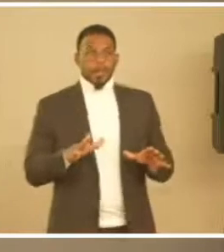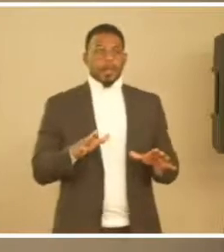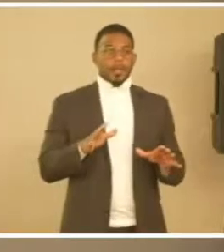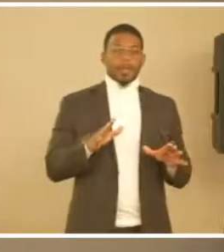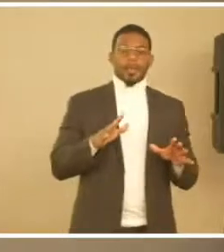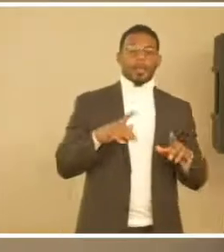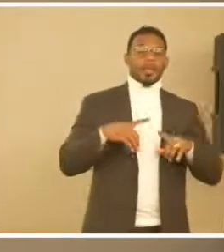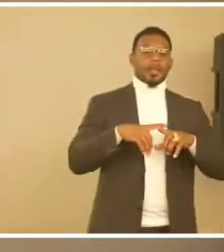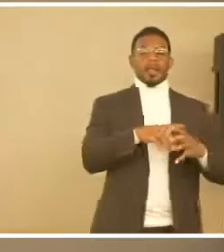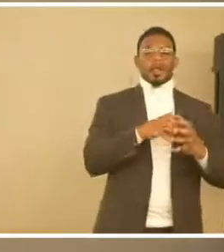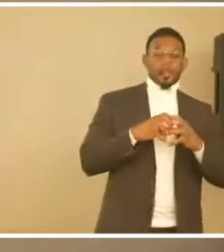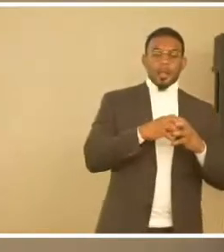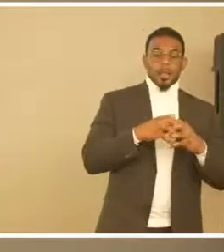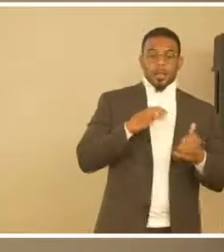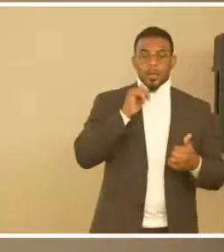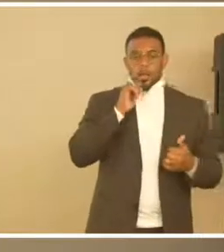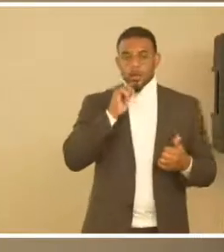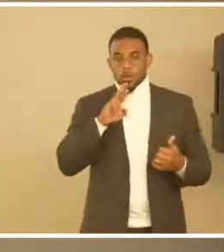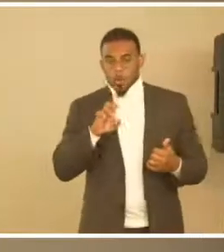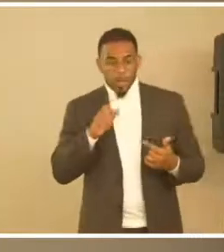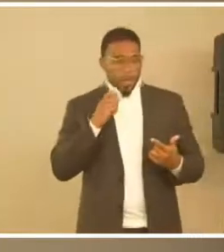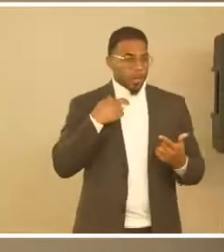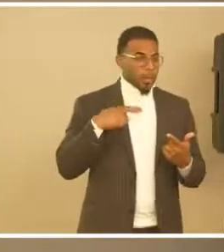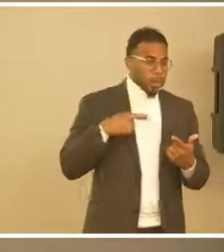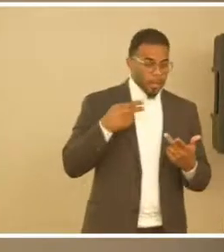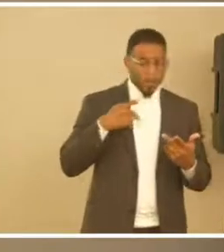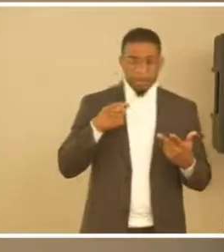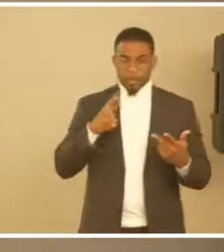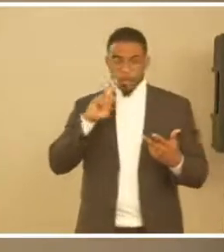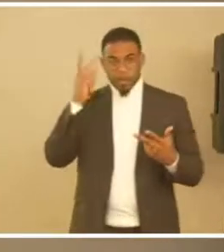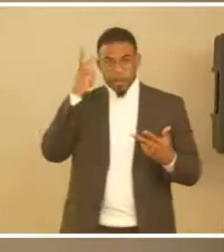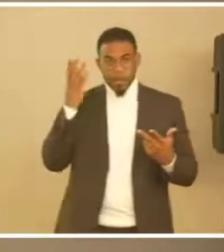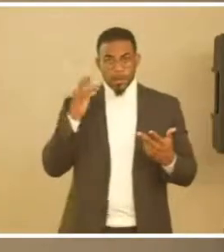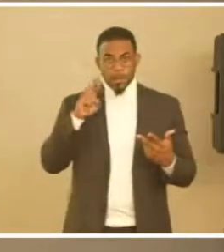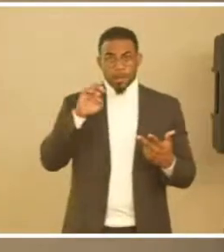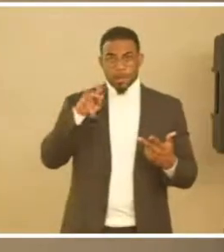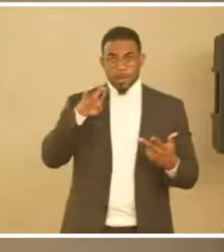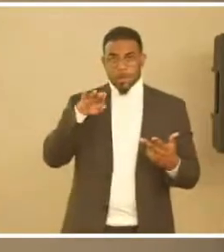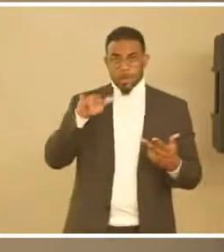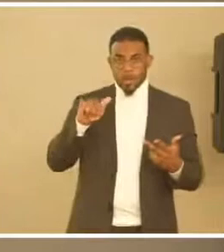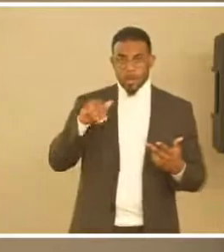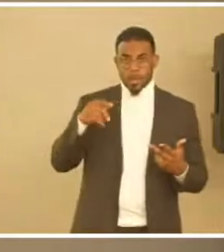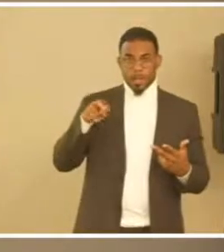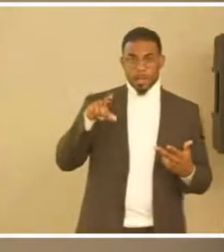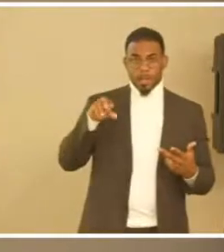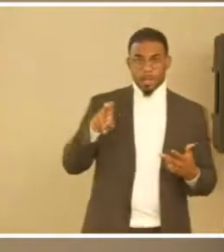at the intersection of race, religion, and gender politics. Here's Rokhaya Diallo.